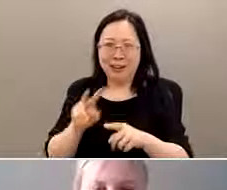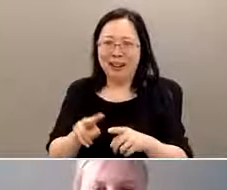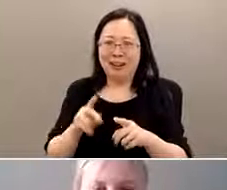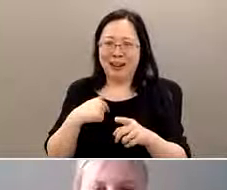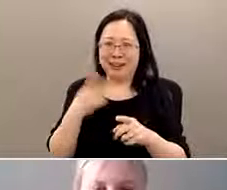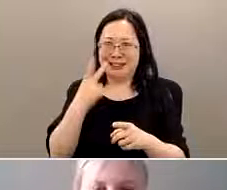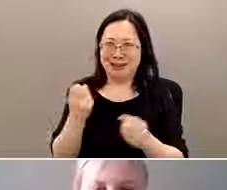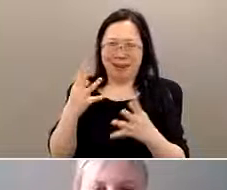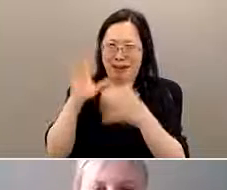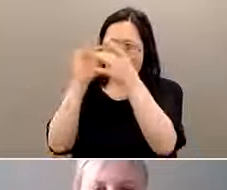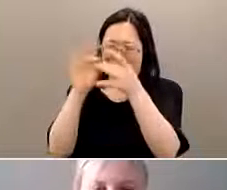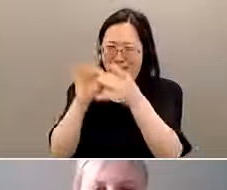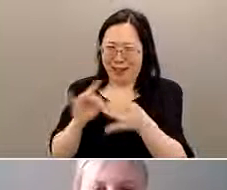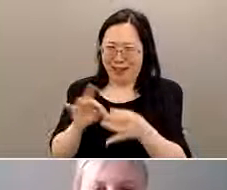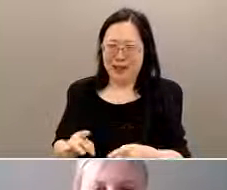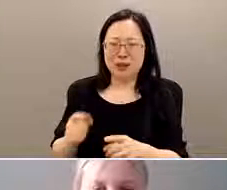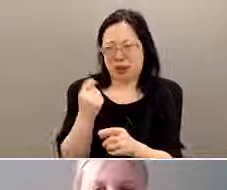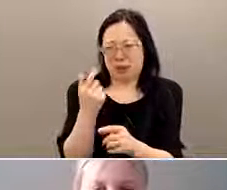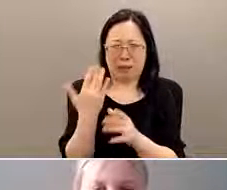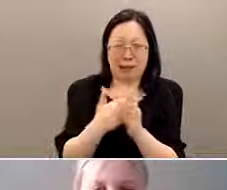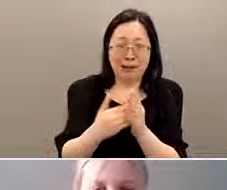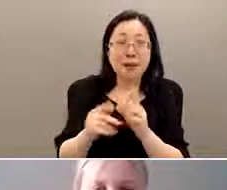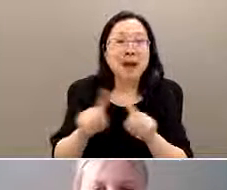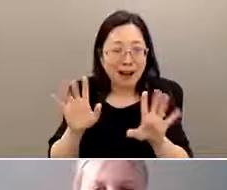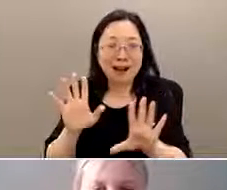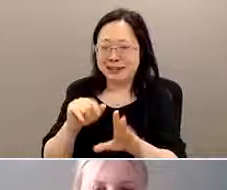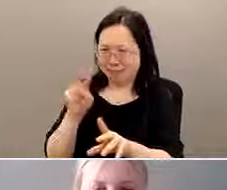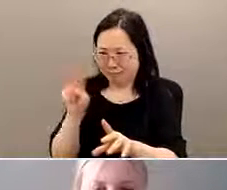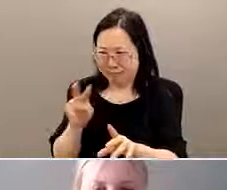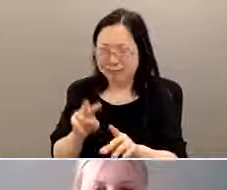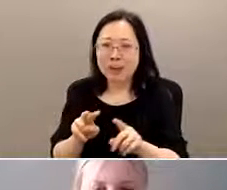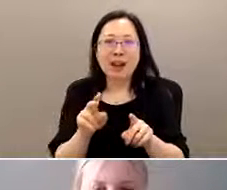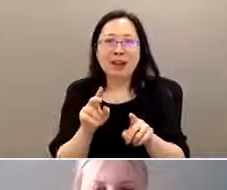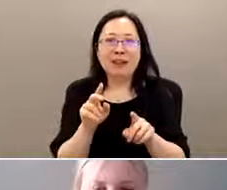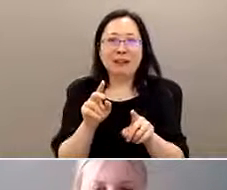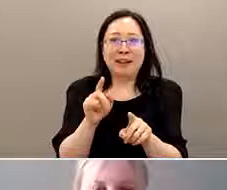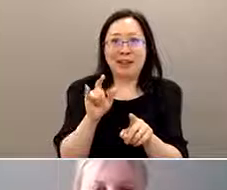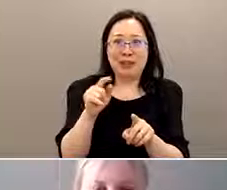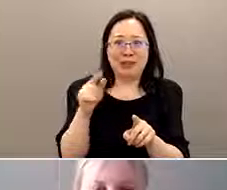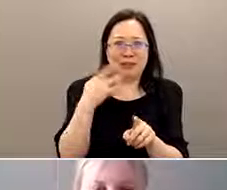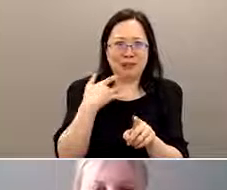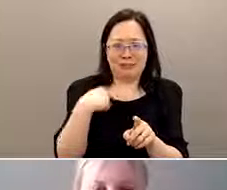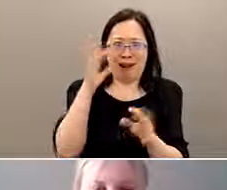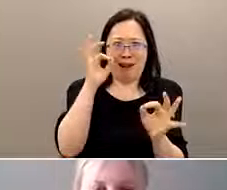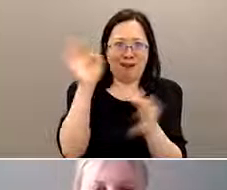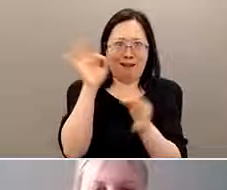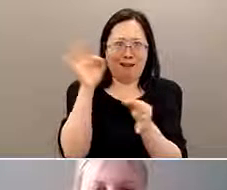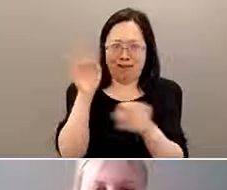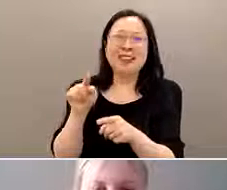floating up on the chat. So that was a bit disconcerting. So if we were wondering if there was something the matter with my eyes, that's what was